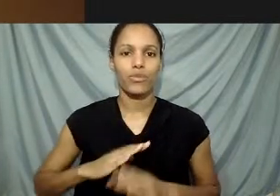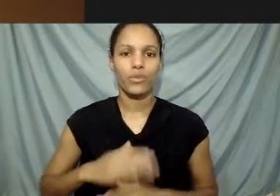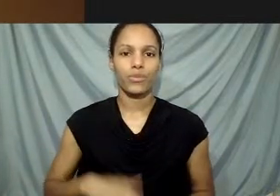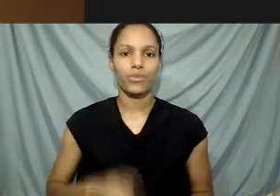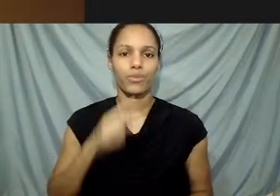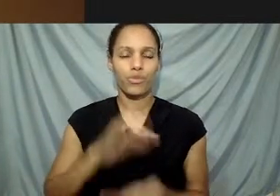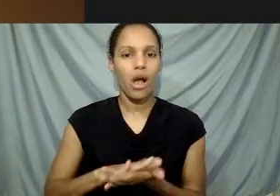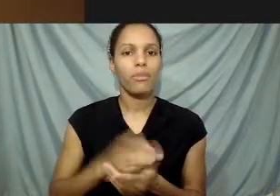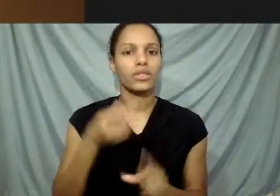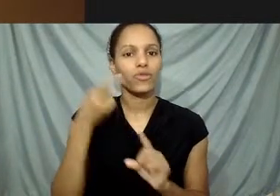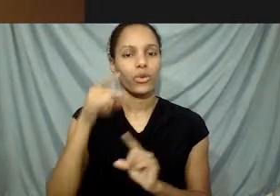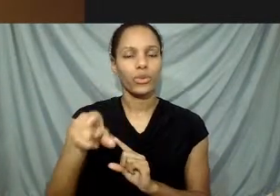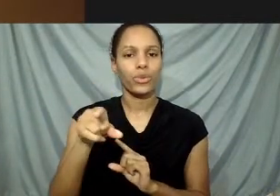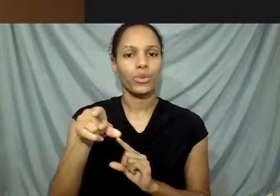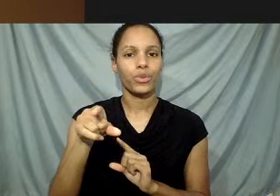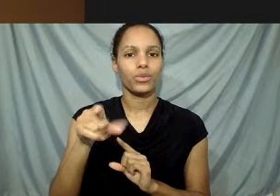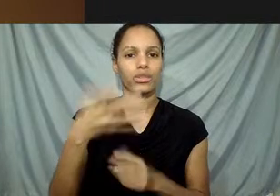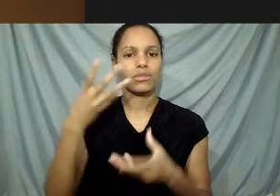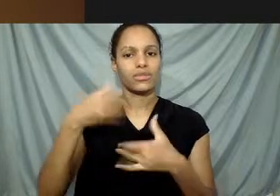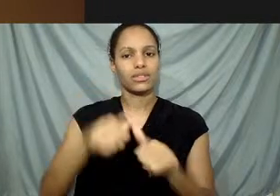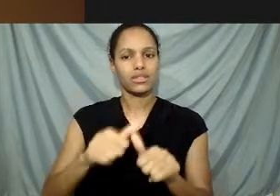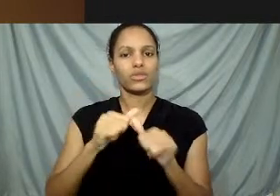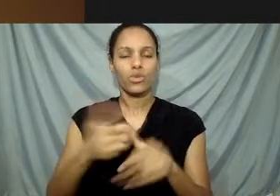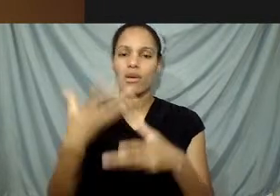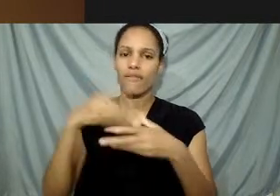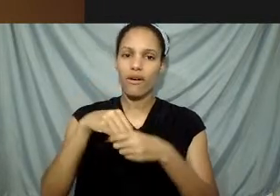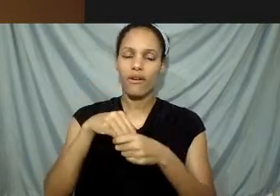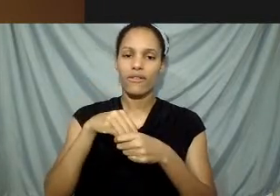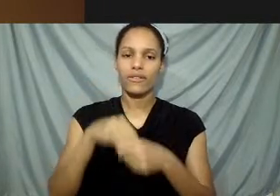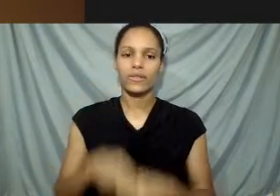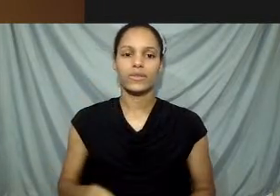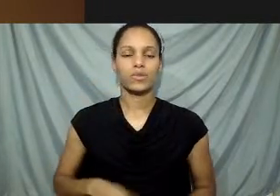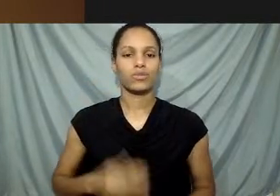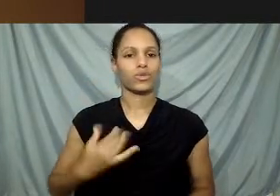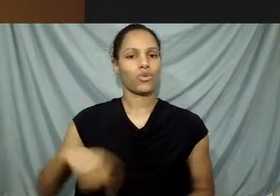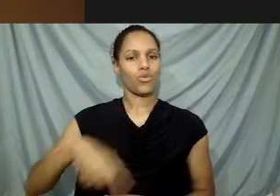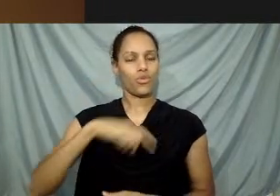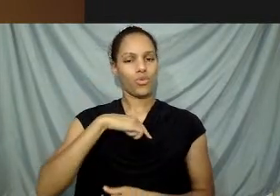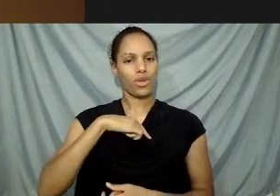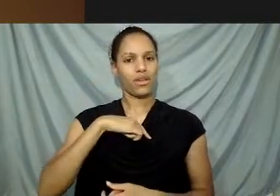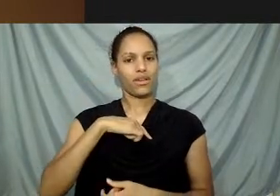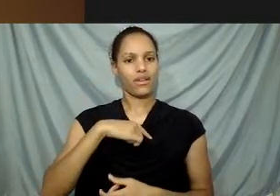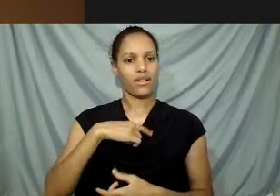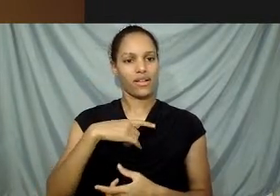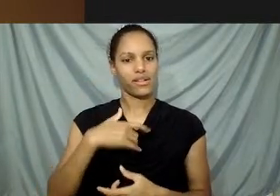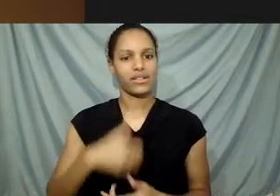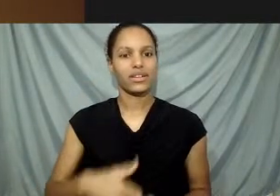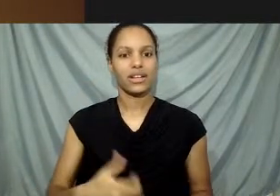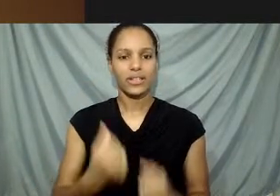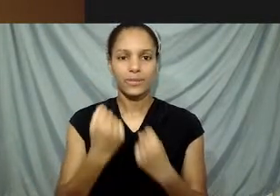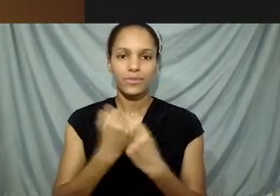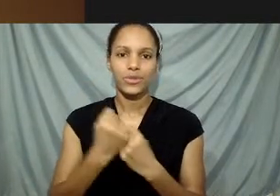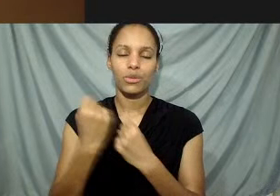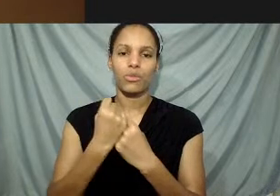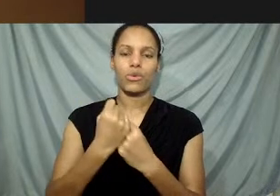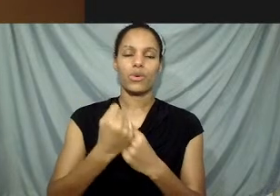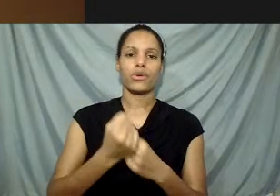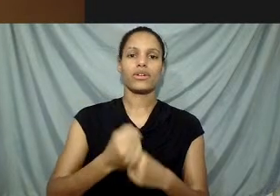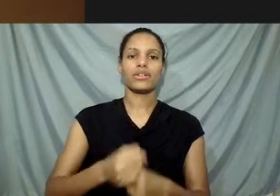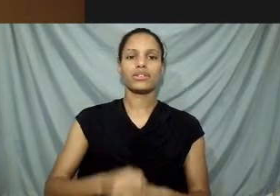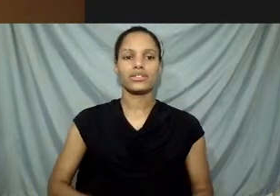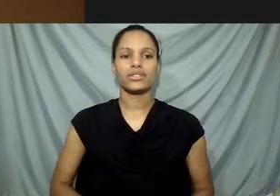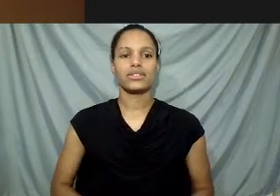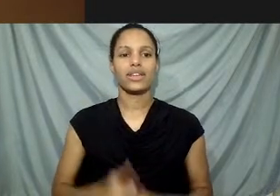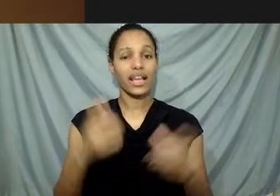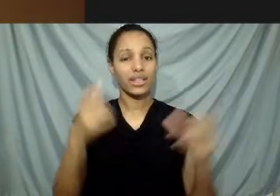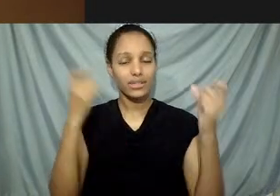here. We are a community working together to support, uphold, highlight, and